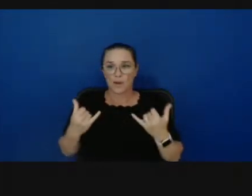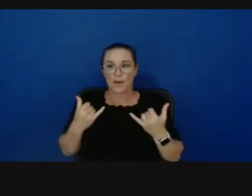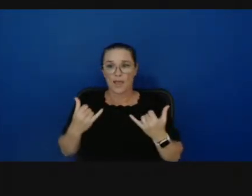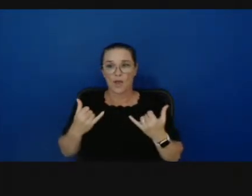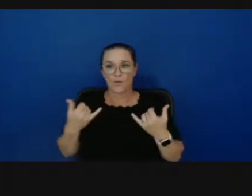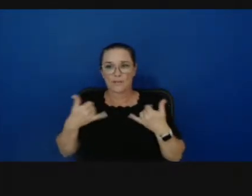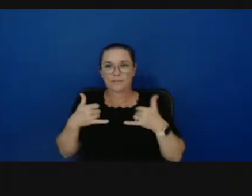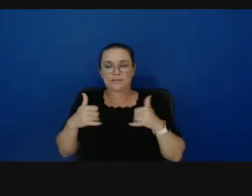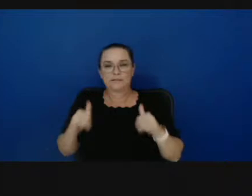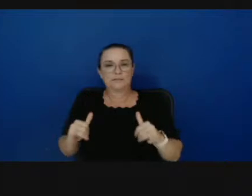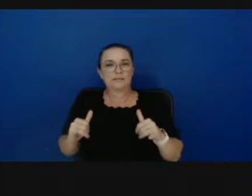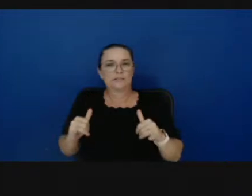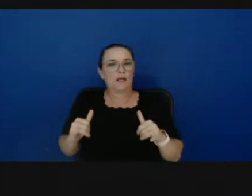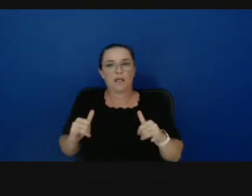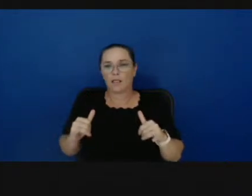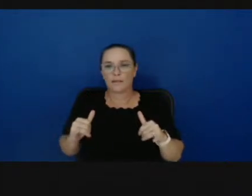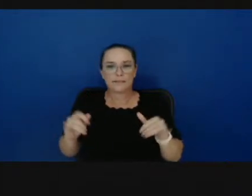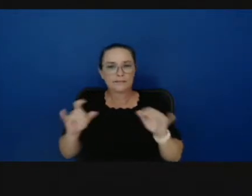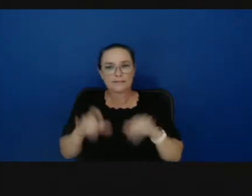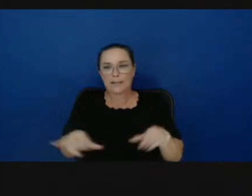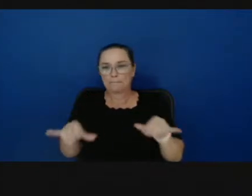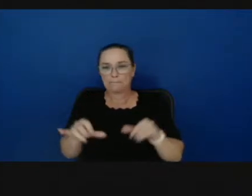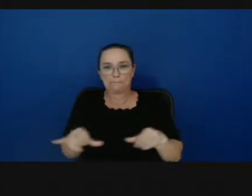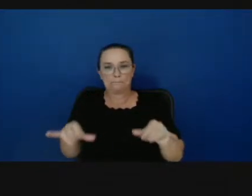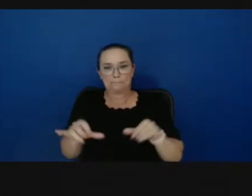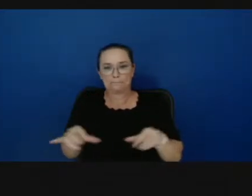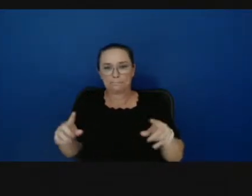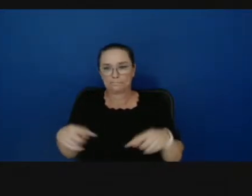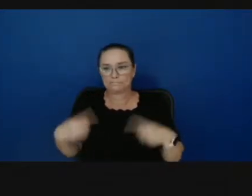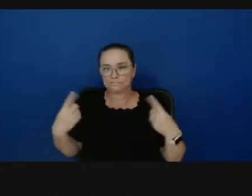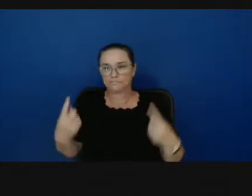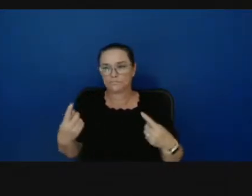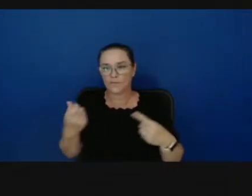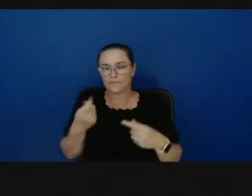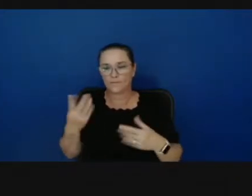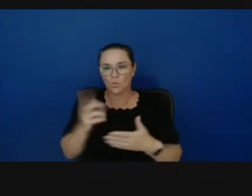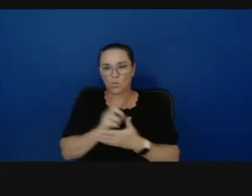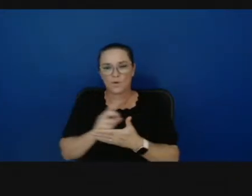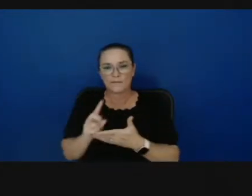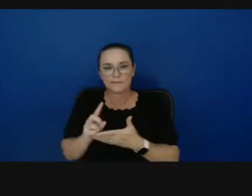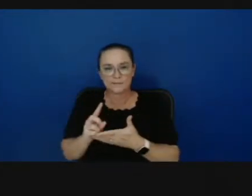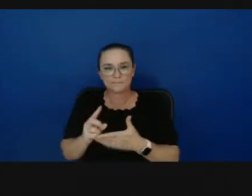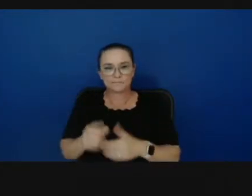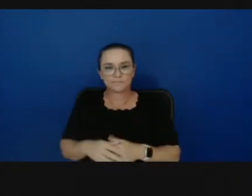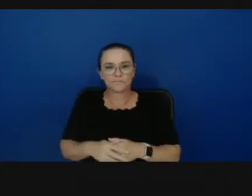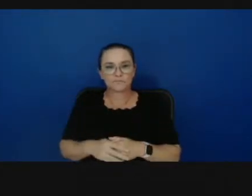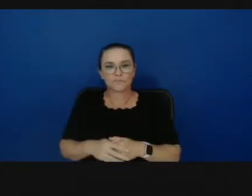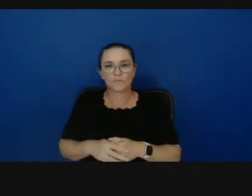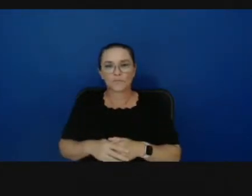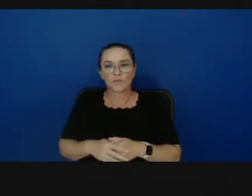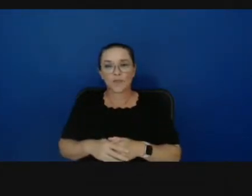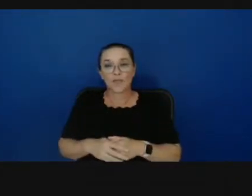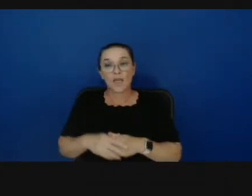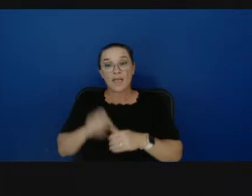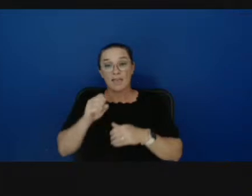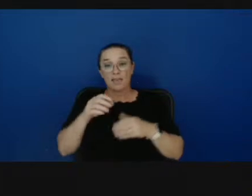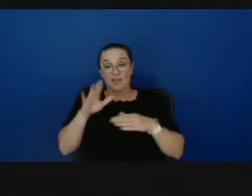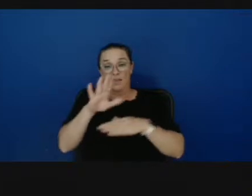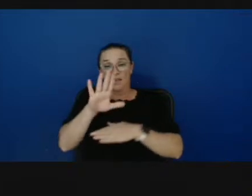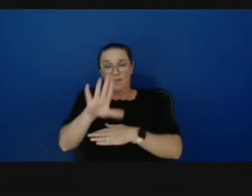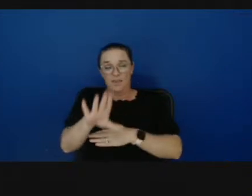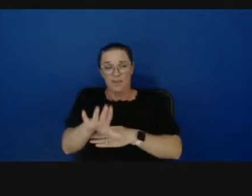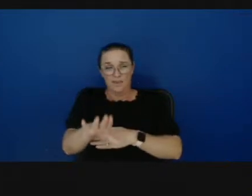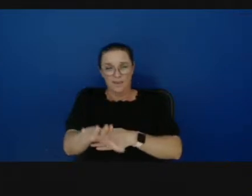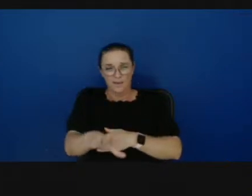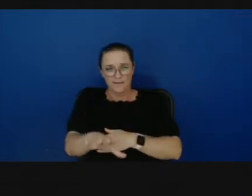still remains very similar to what it has been over the previous couple of weeks. As evening progresses on July 1st, we start